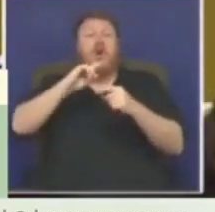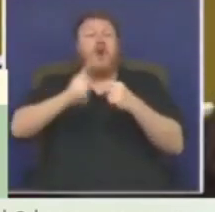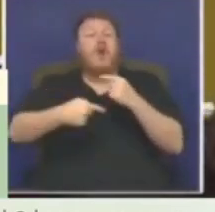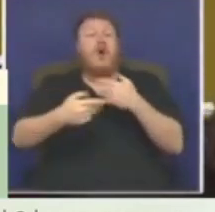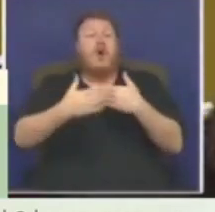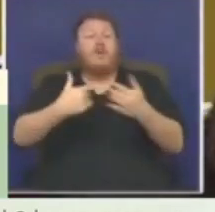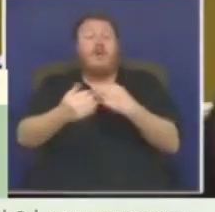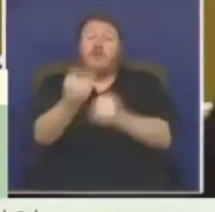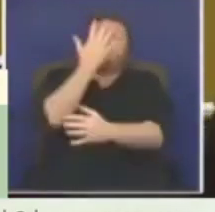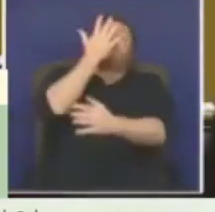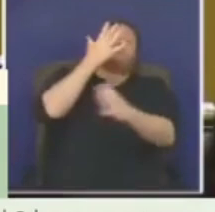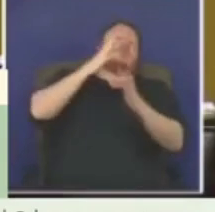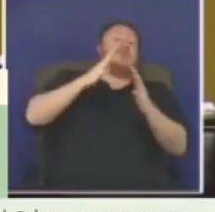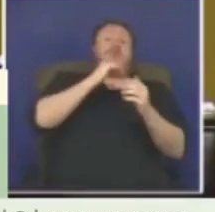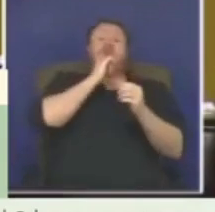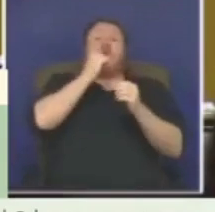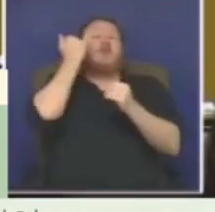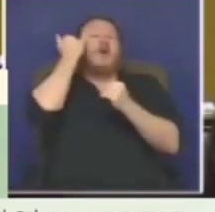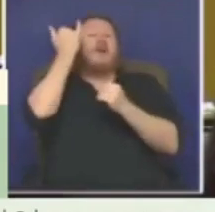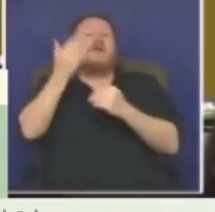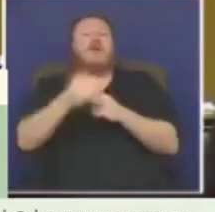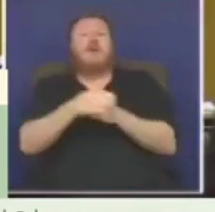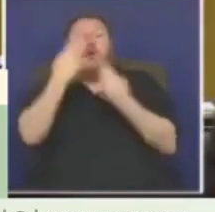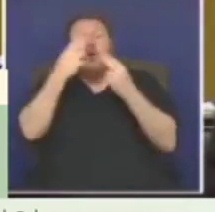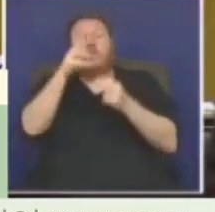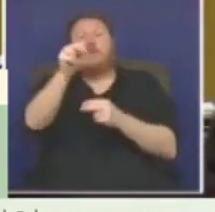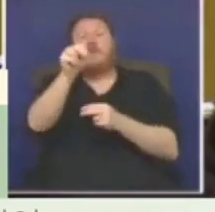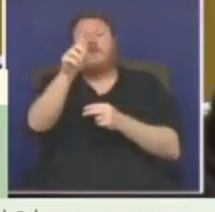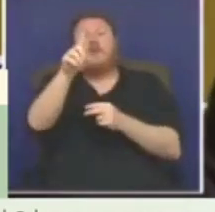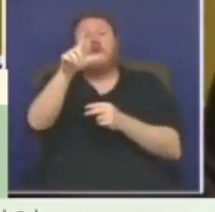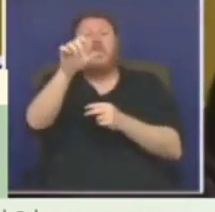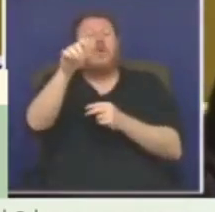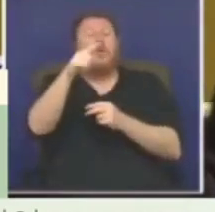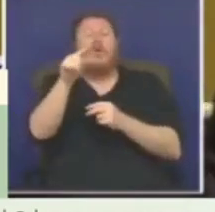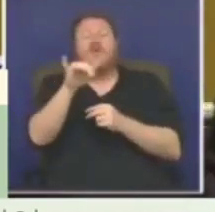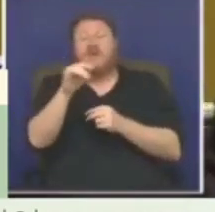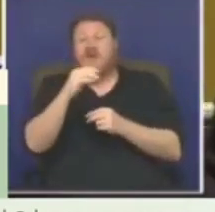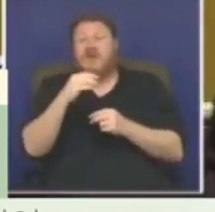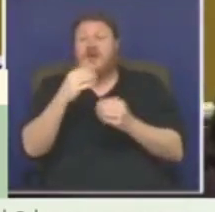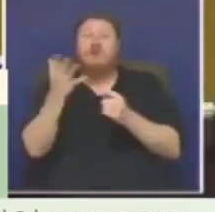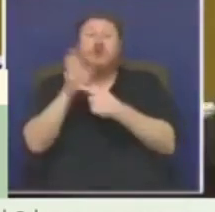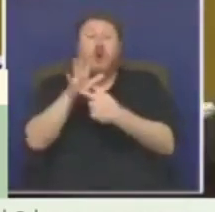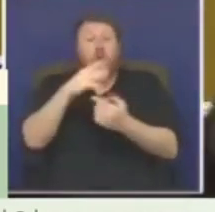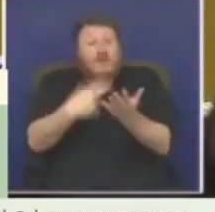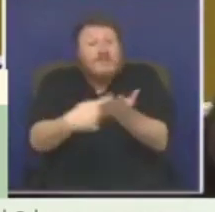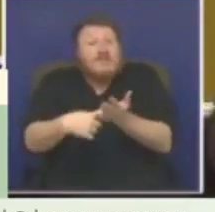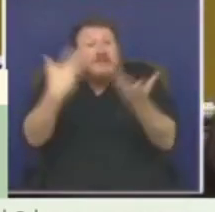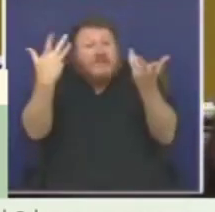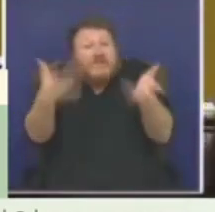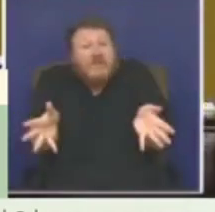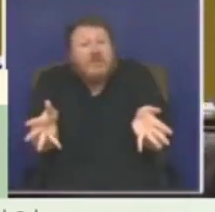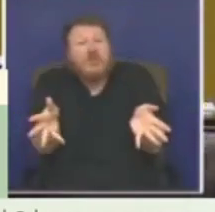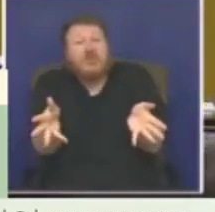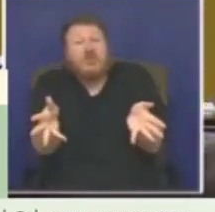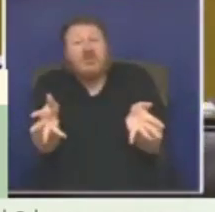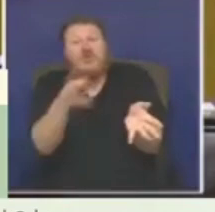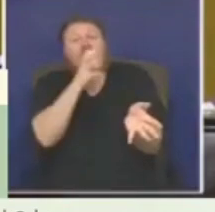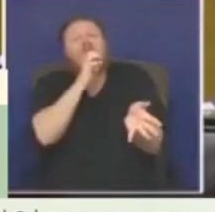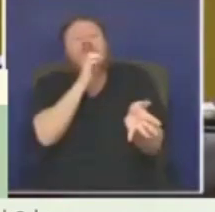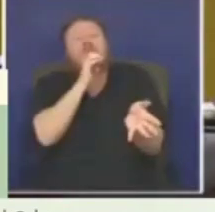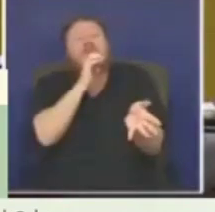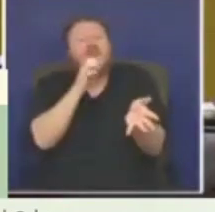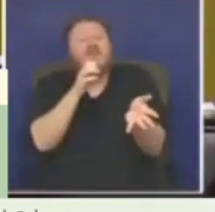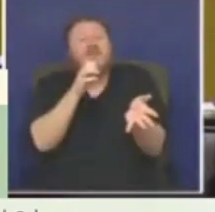idea. But since you, Honorable Ndlozi, indicated that you did speak to them, then it means that there